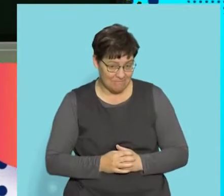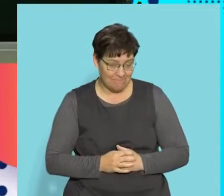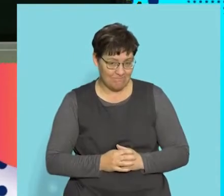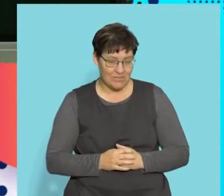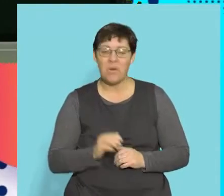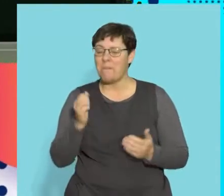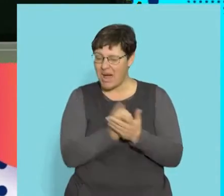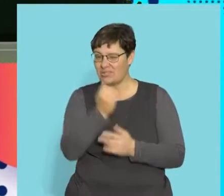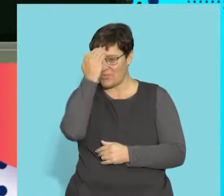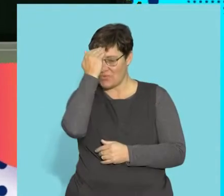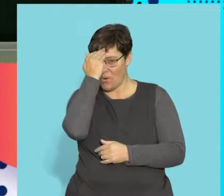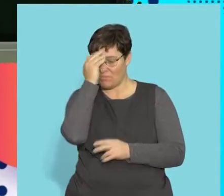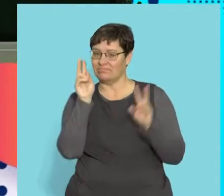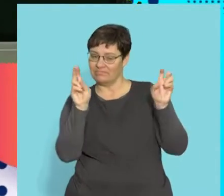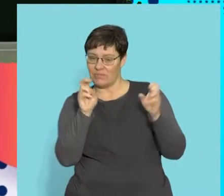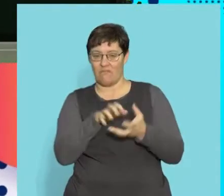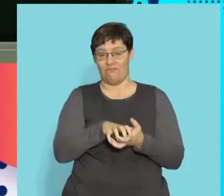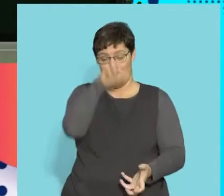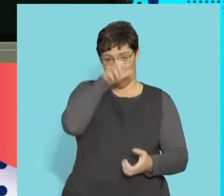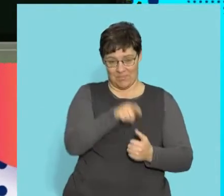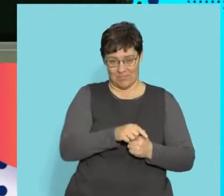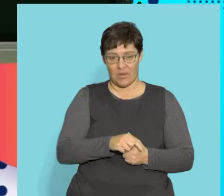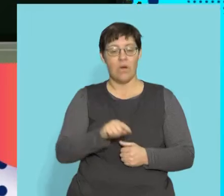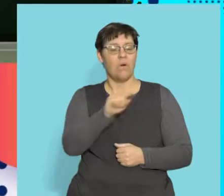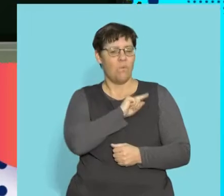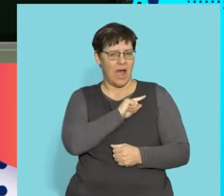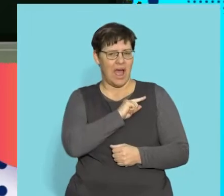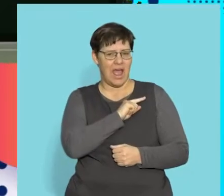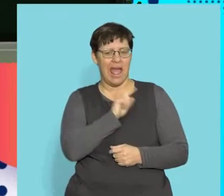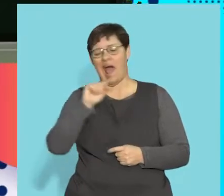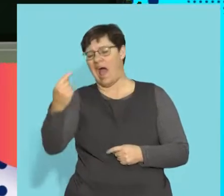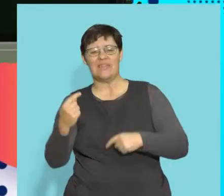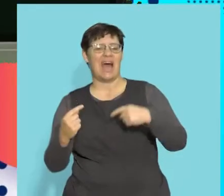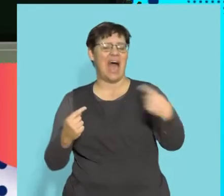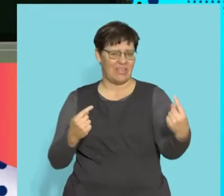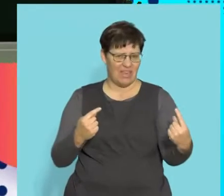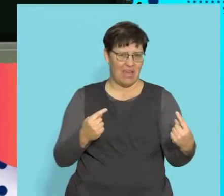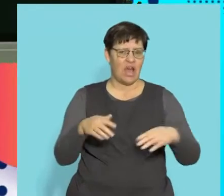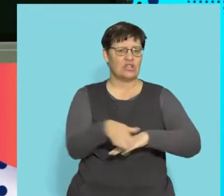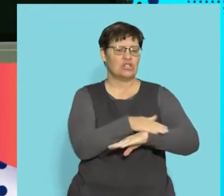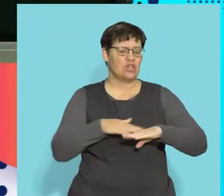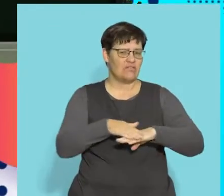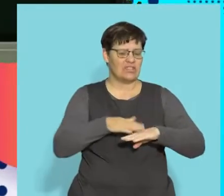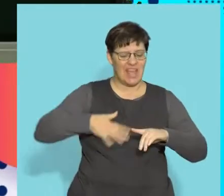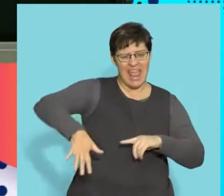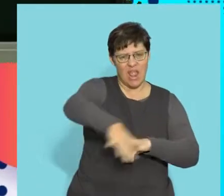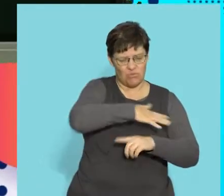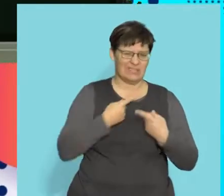please make sure that you know that that is the definition of volume, as it is slightly different to other definitions like surface